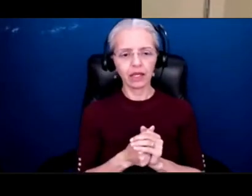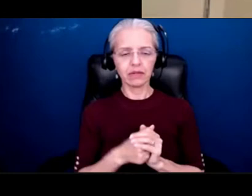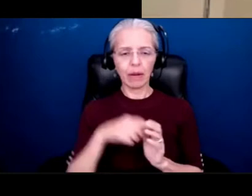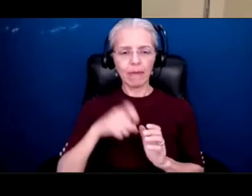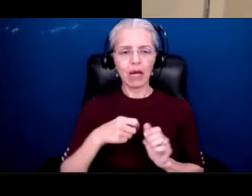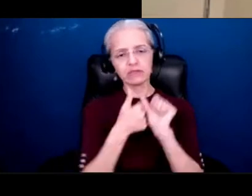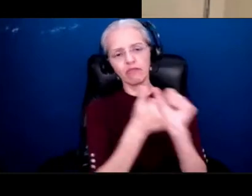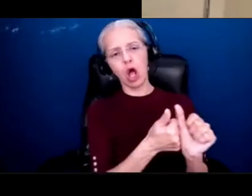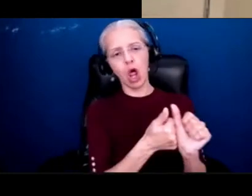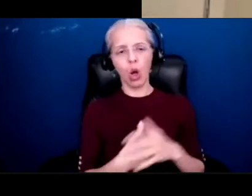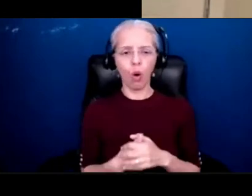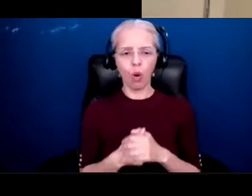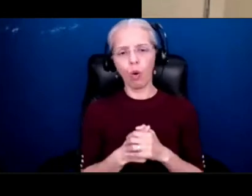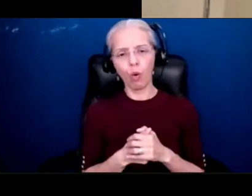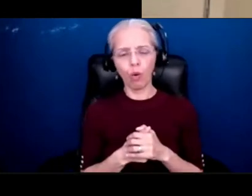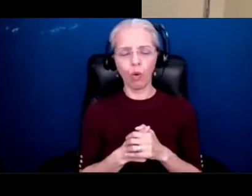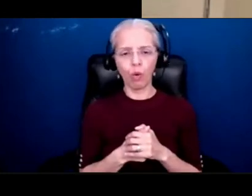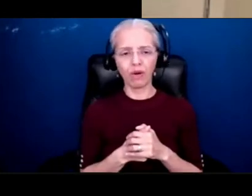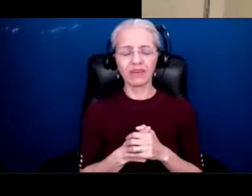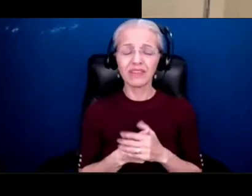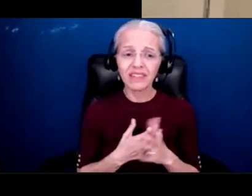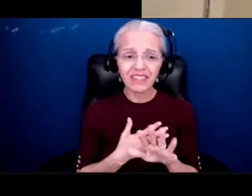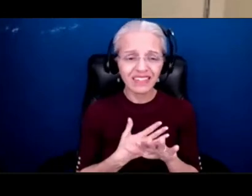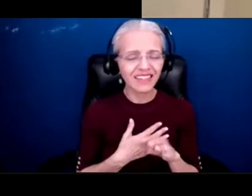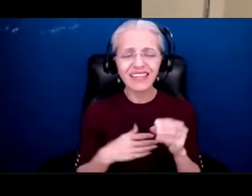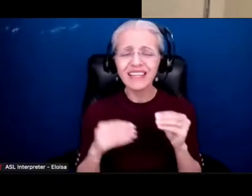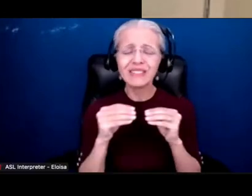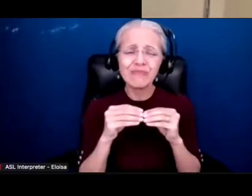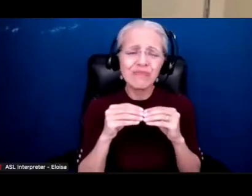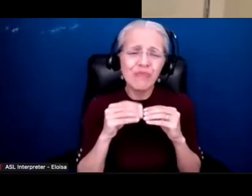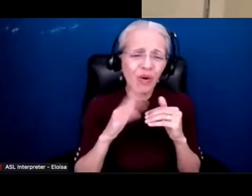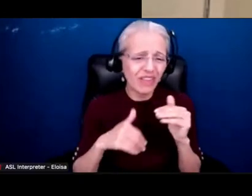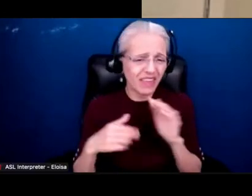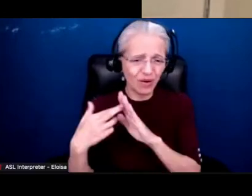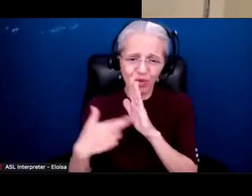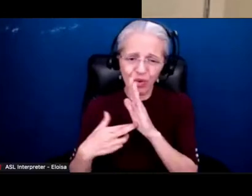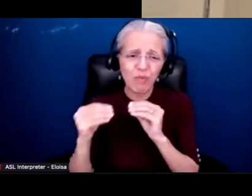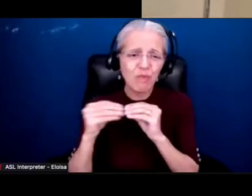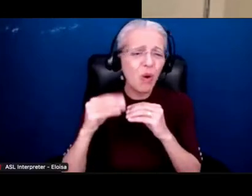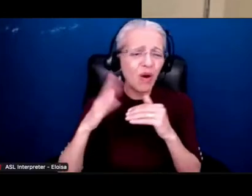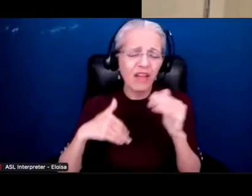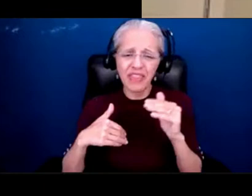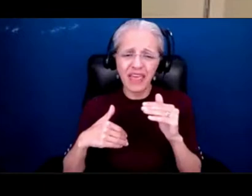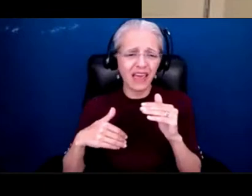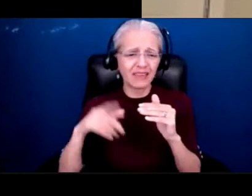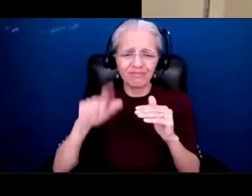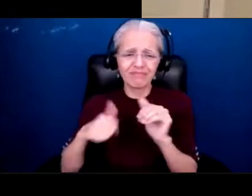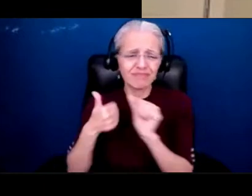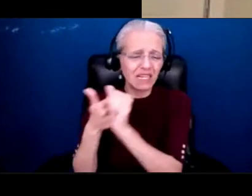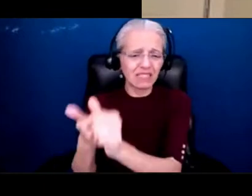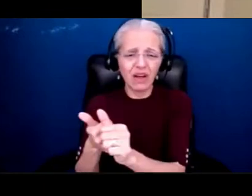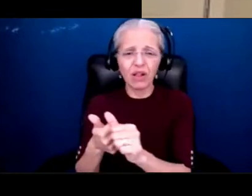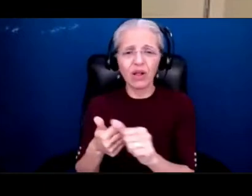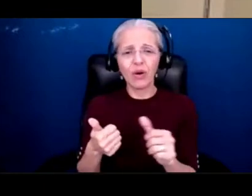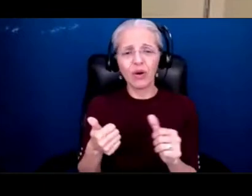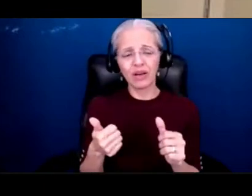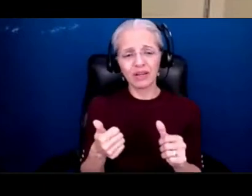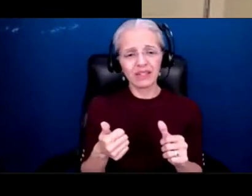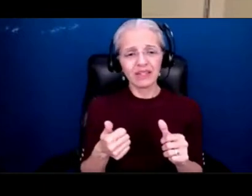checklist. It's a lot more than that. I think disabled people do that